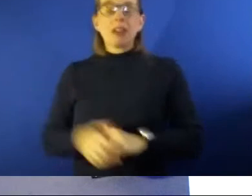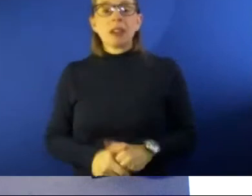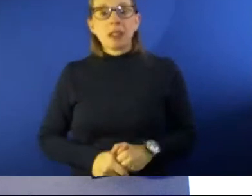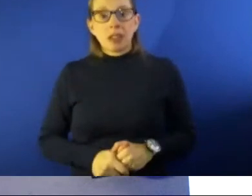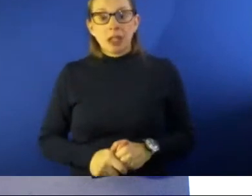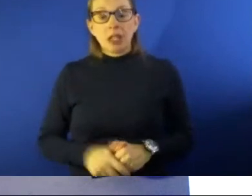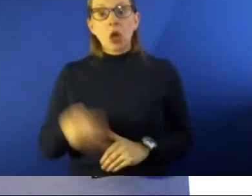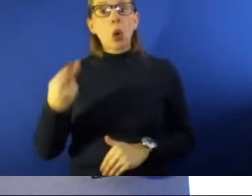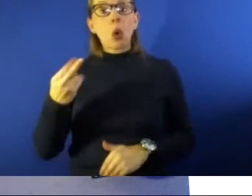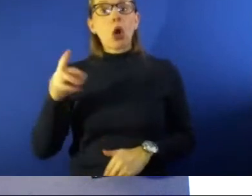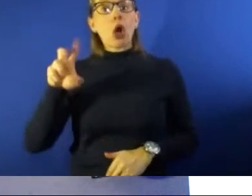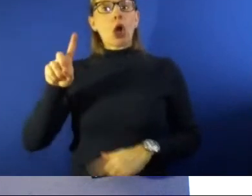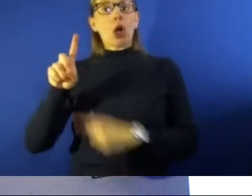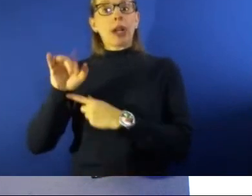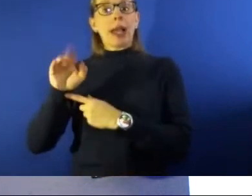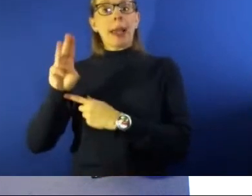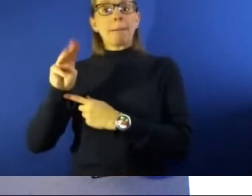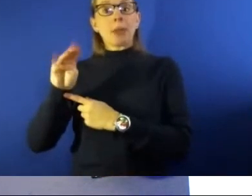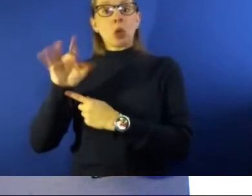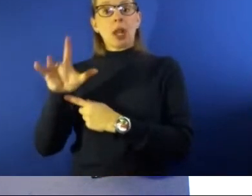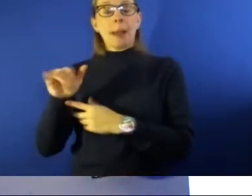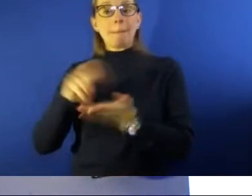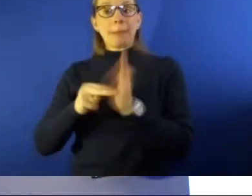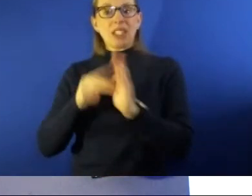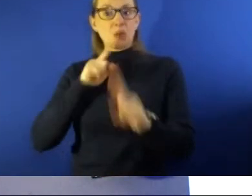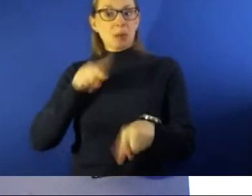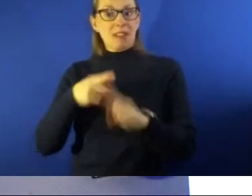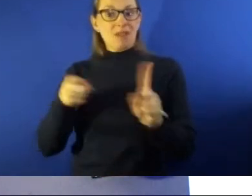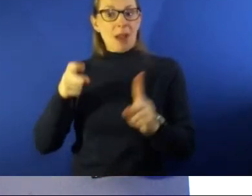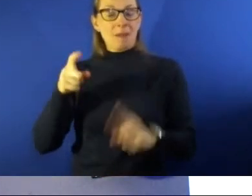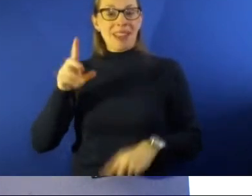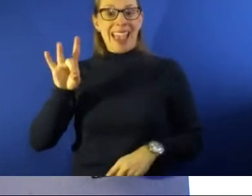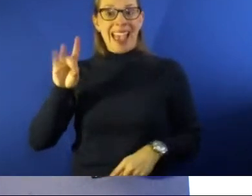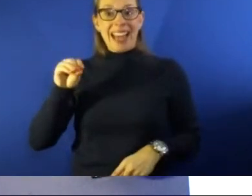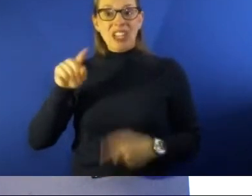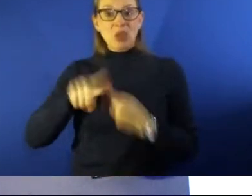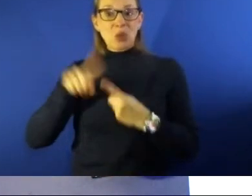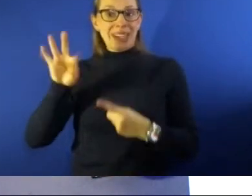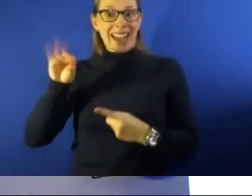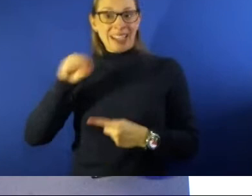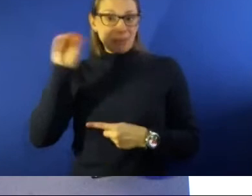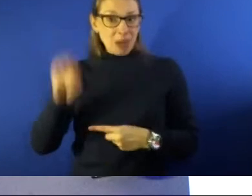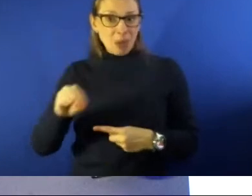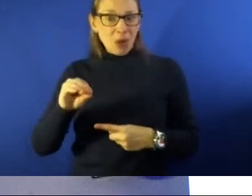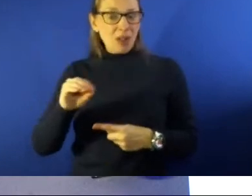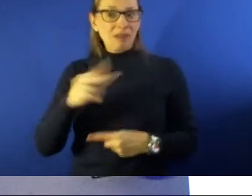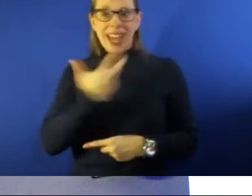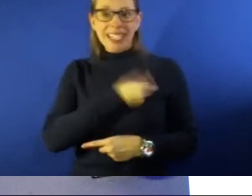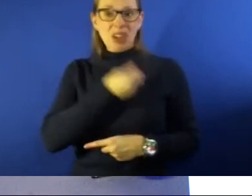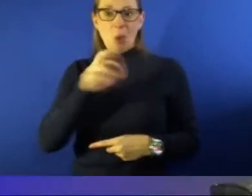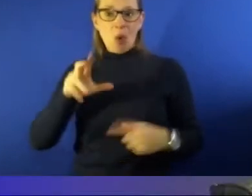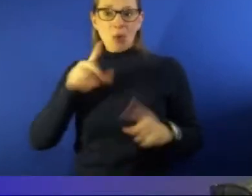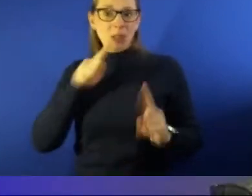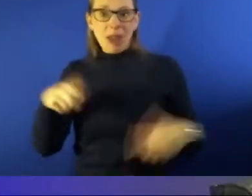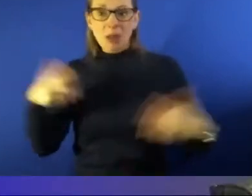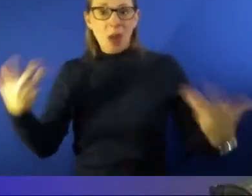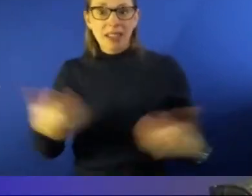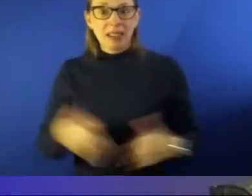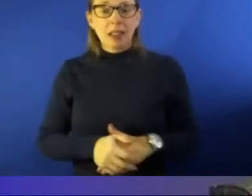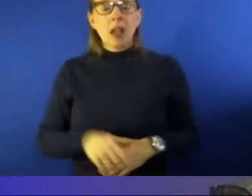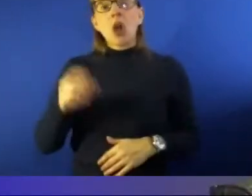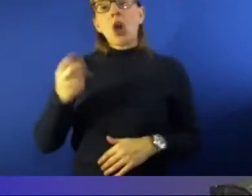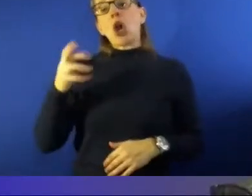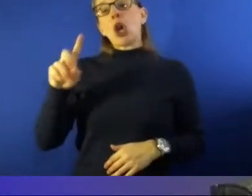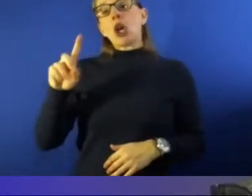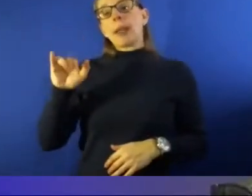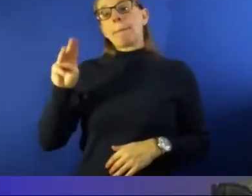response from 80 to 90 people, or just 80 to 90 people vaccinated? More specifically, what does the herd immunity mean? So what herd immunity is a term that we